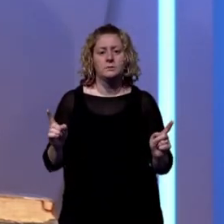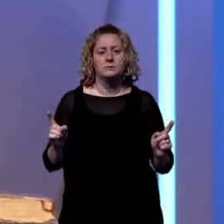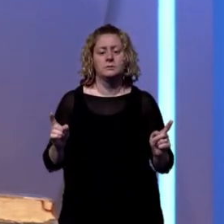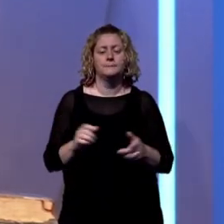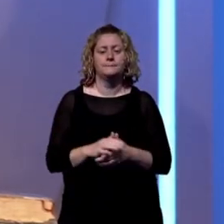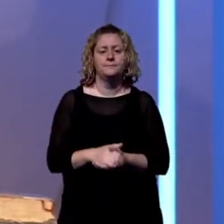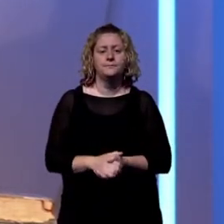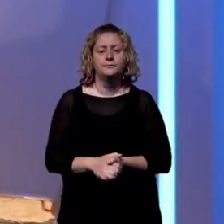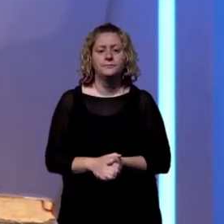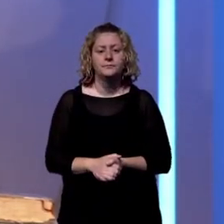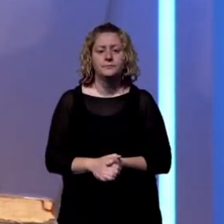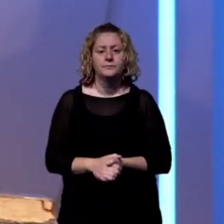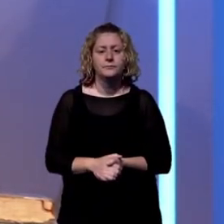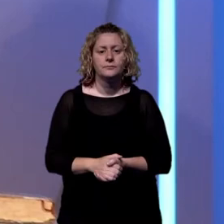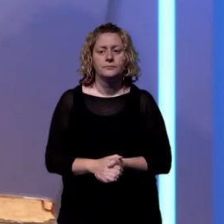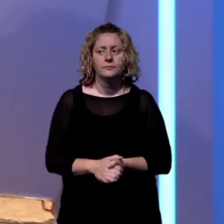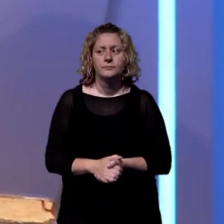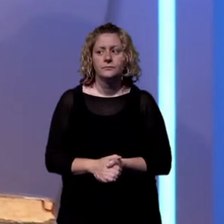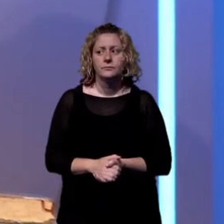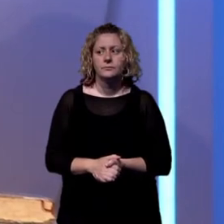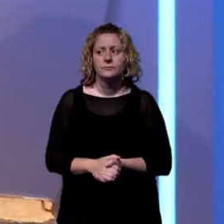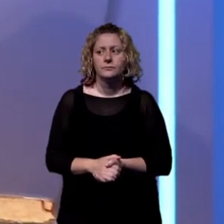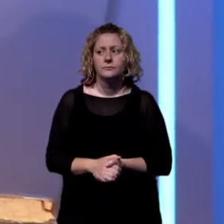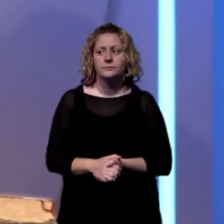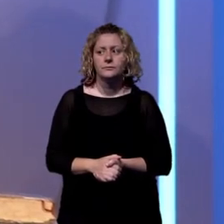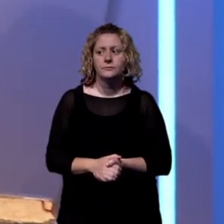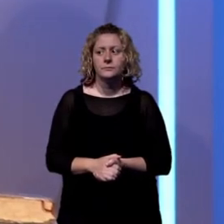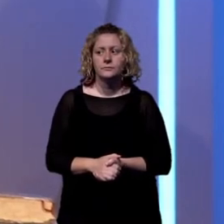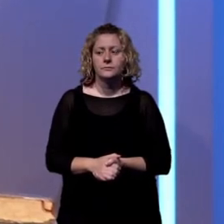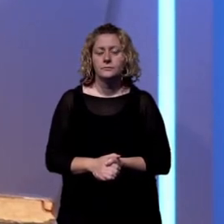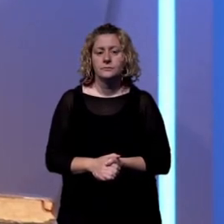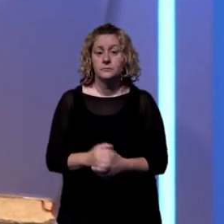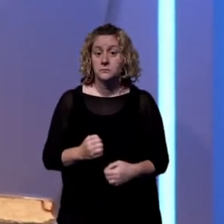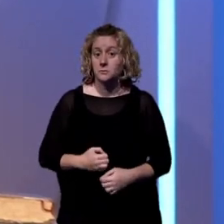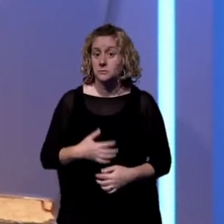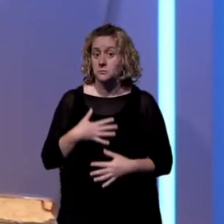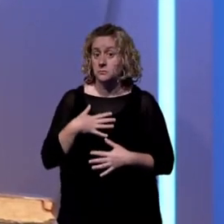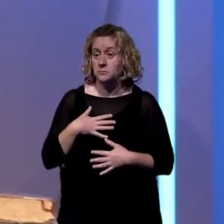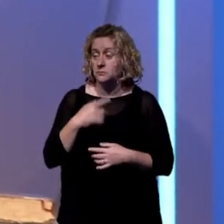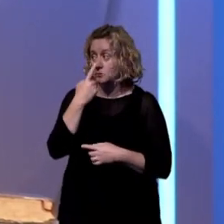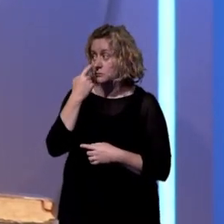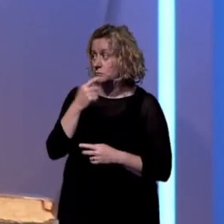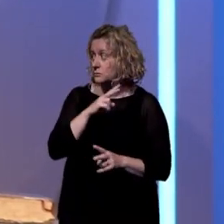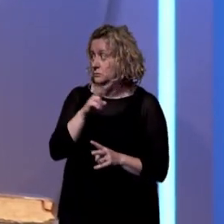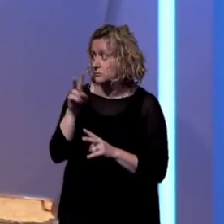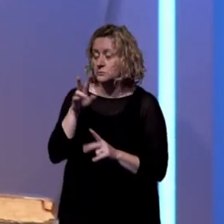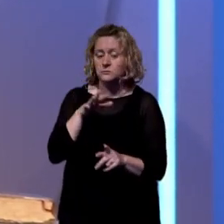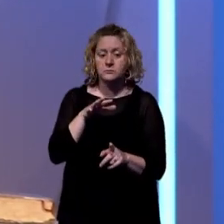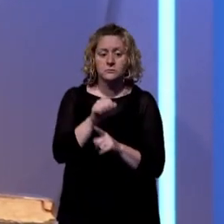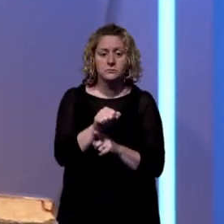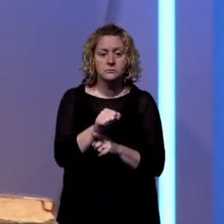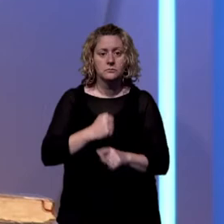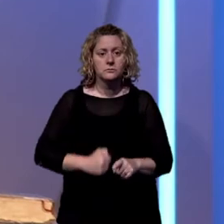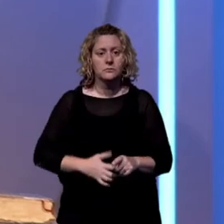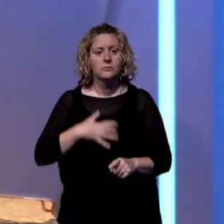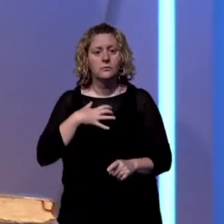and 10. What's the shock in verse 10? Anyone got it? Anyone shout out the shock?